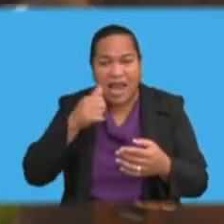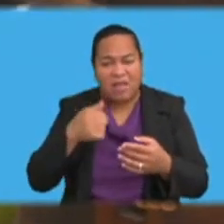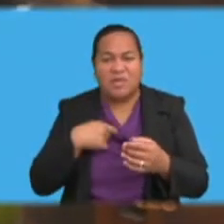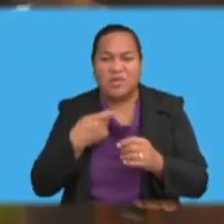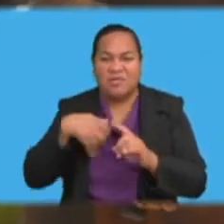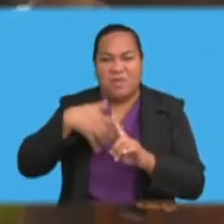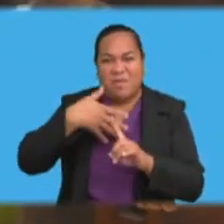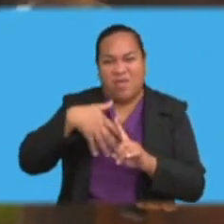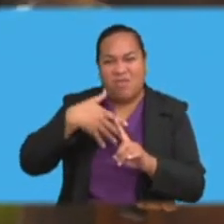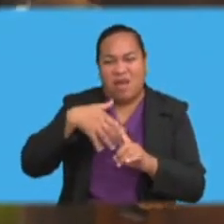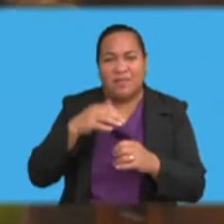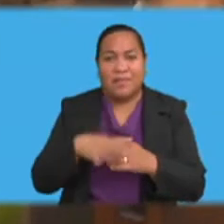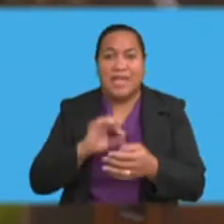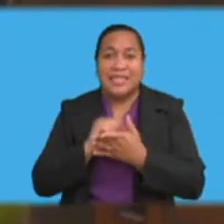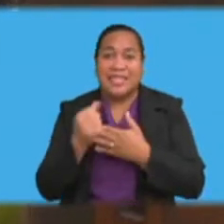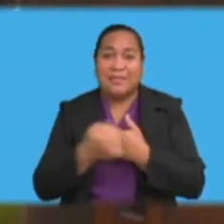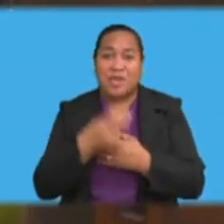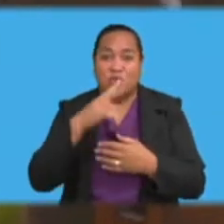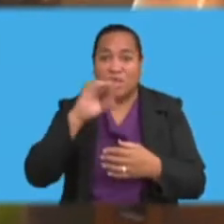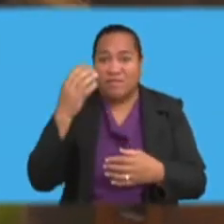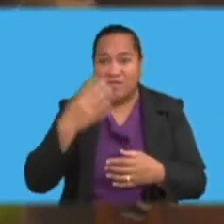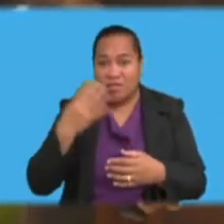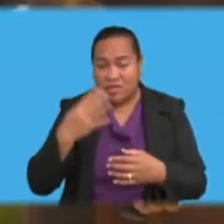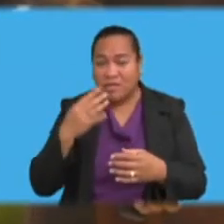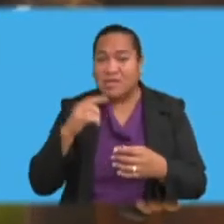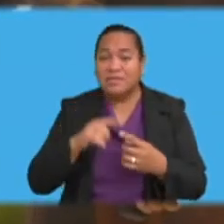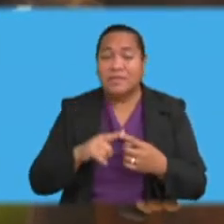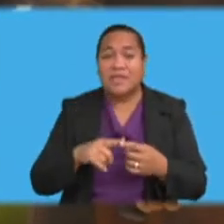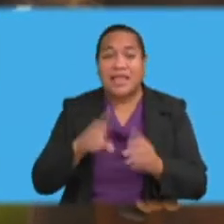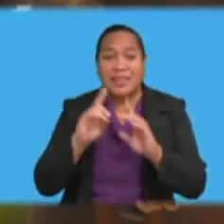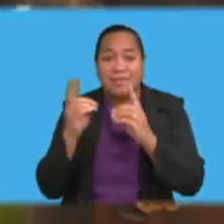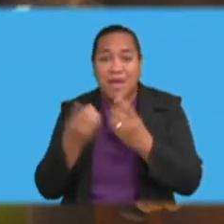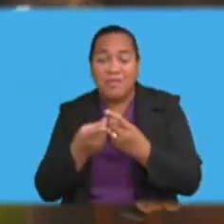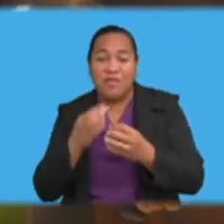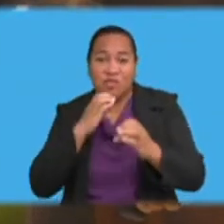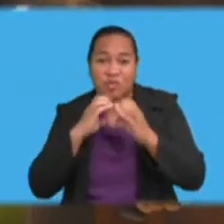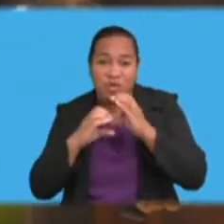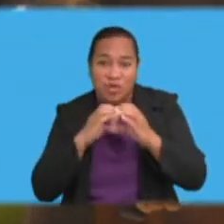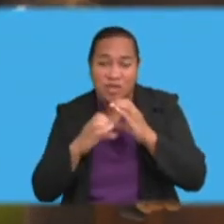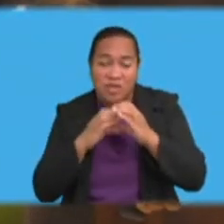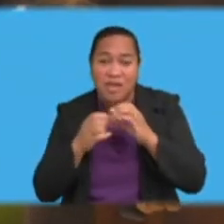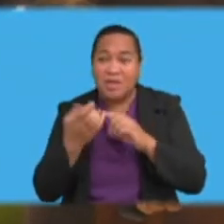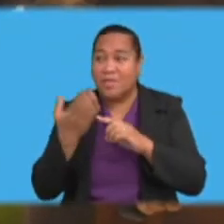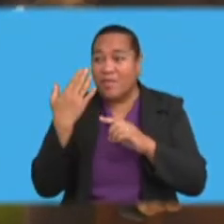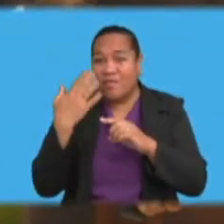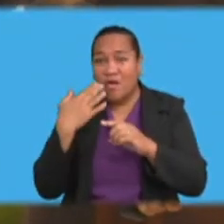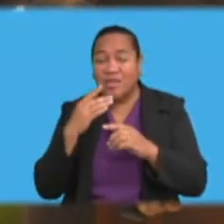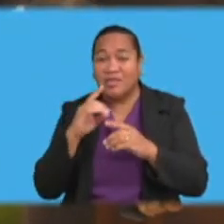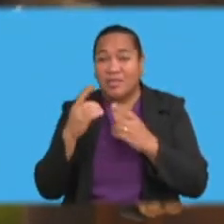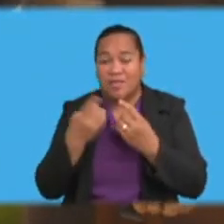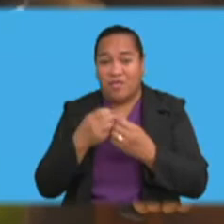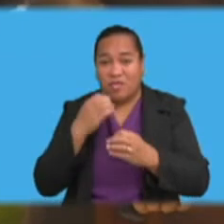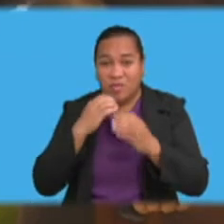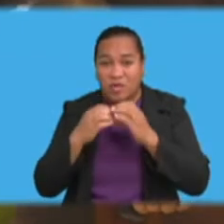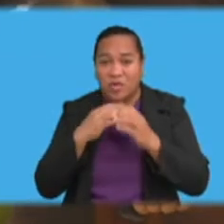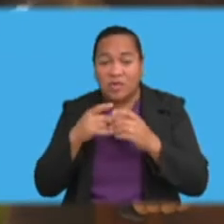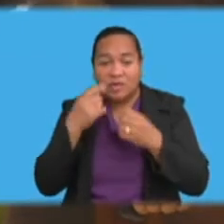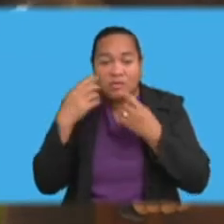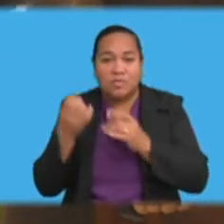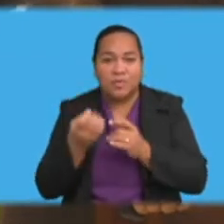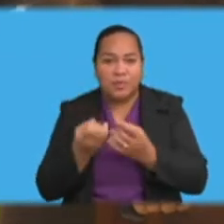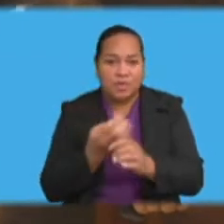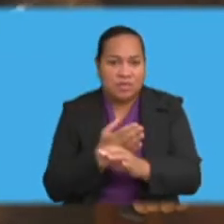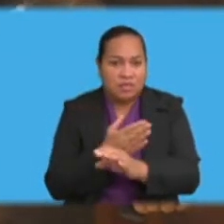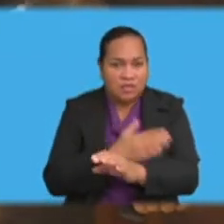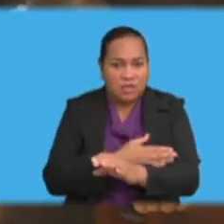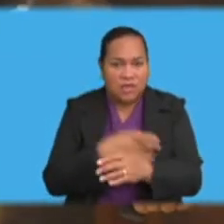background. In September 2014, the Department of Communications, then called Department of Communications, began site preparation, procurement and